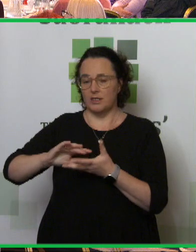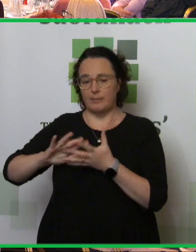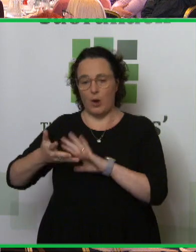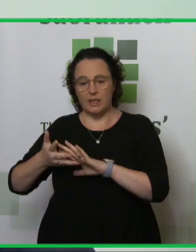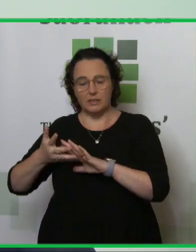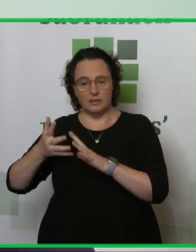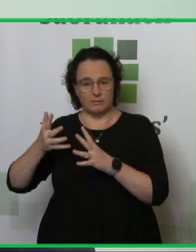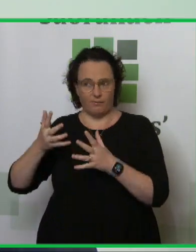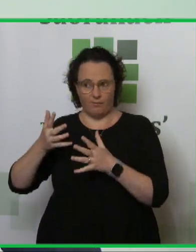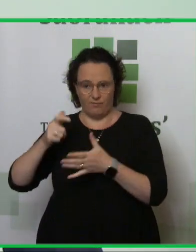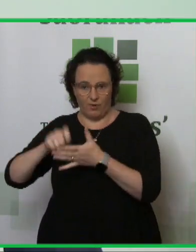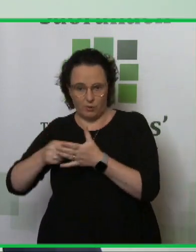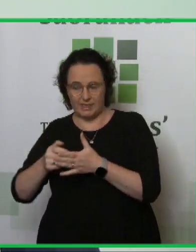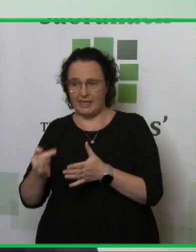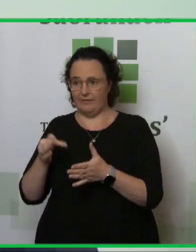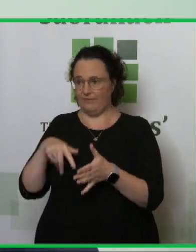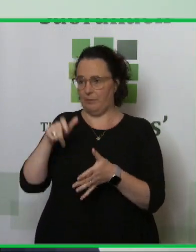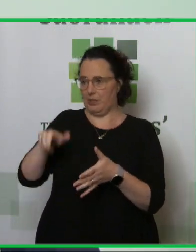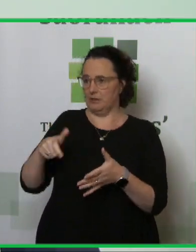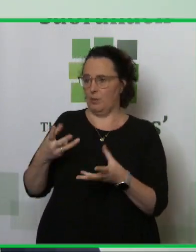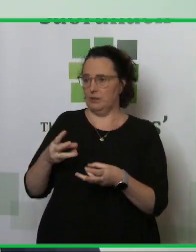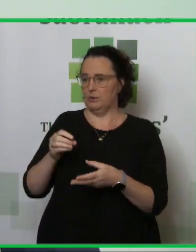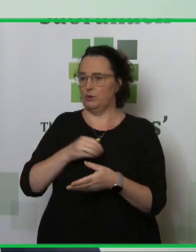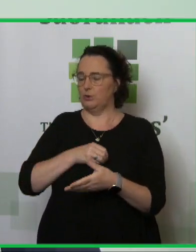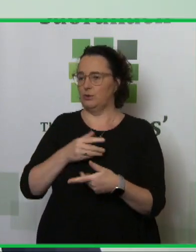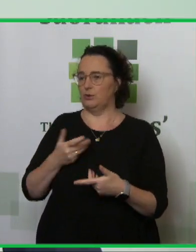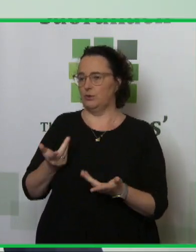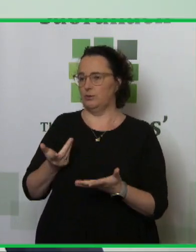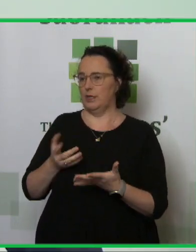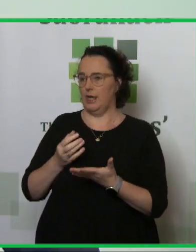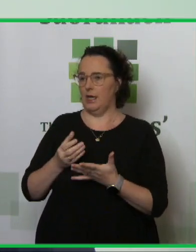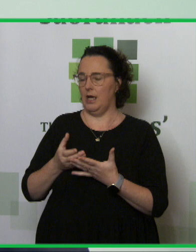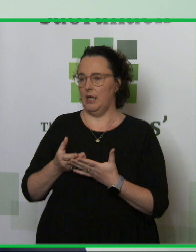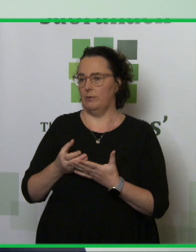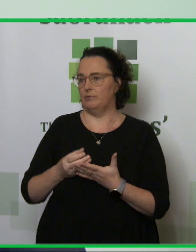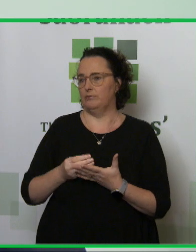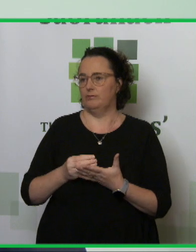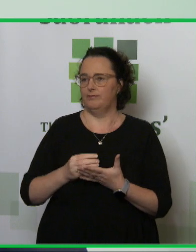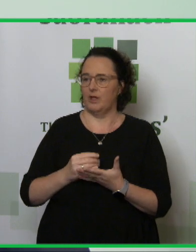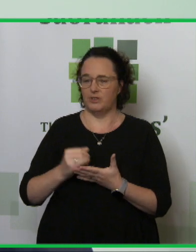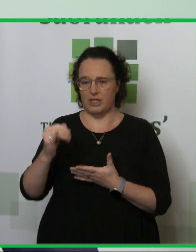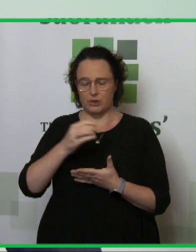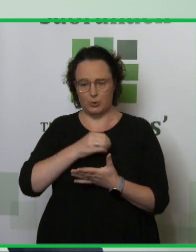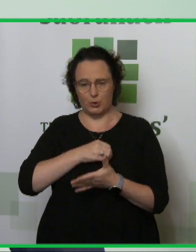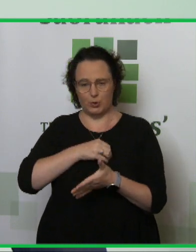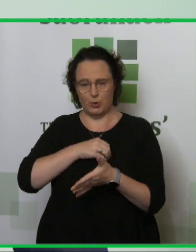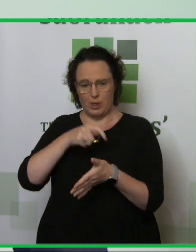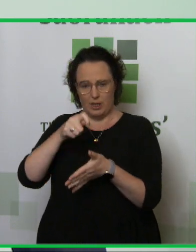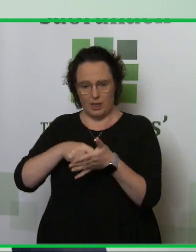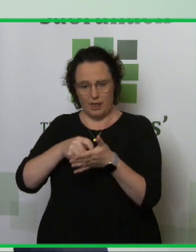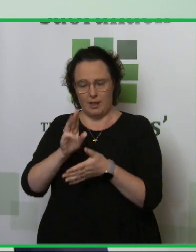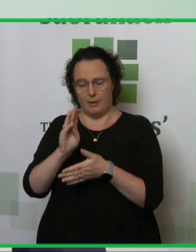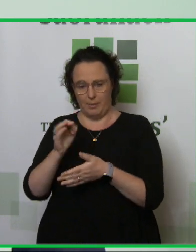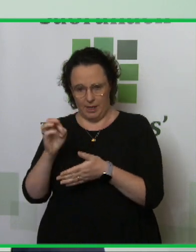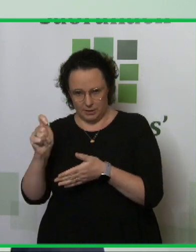wants to, if you like, exercise an objection to the ballot, then that is going to be counted as well. And every